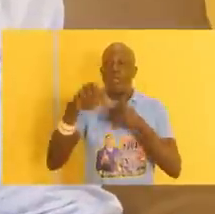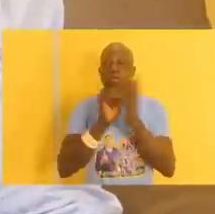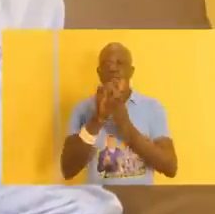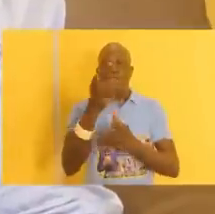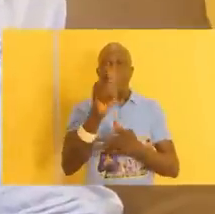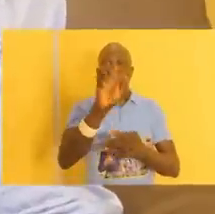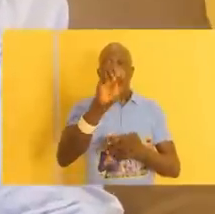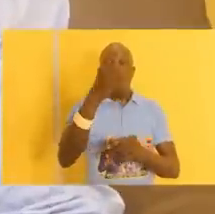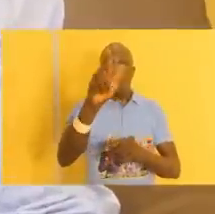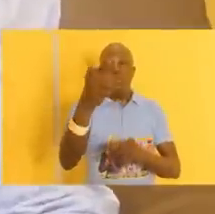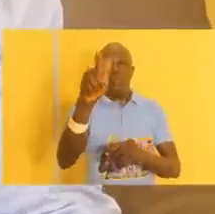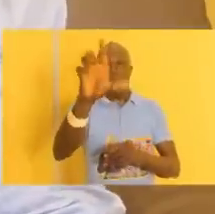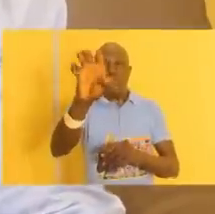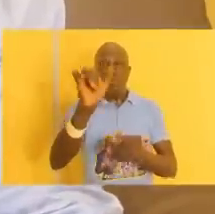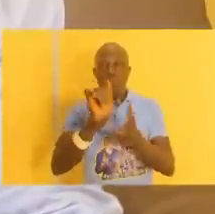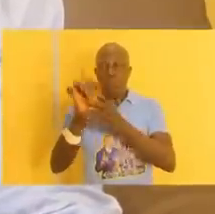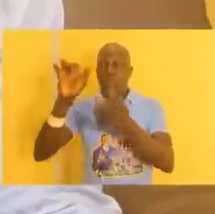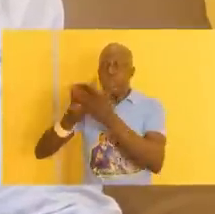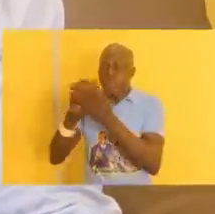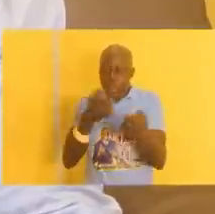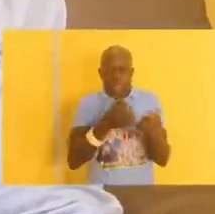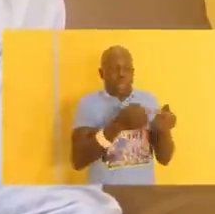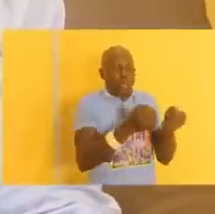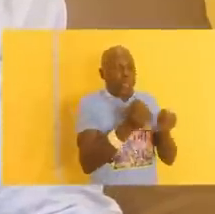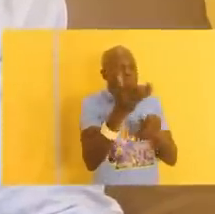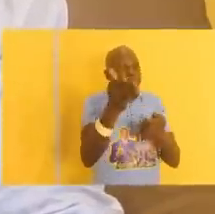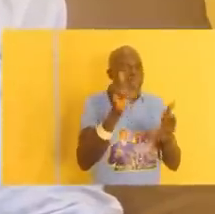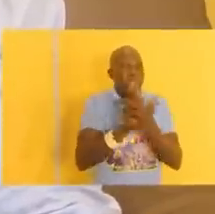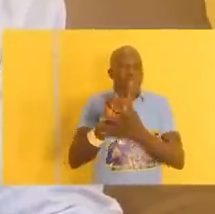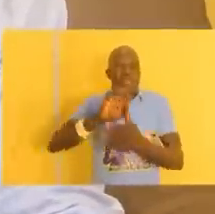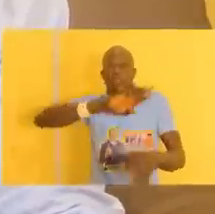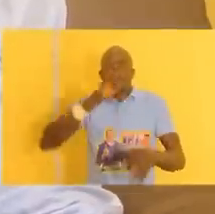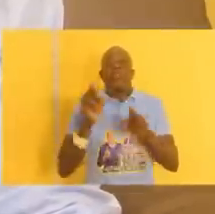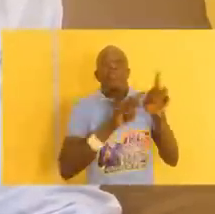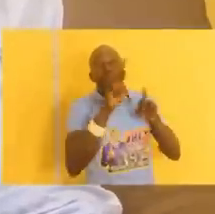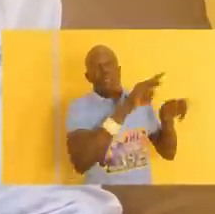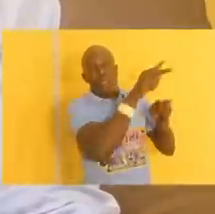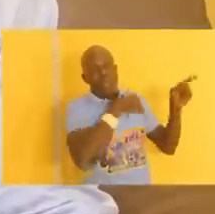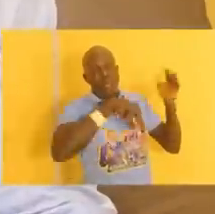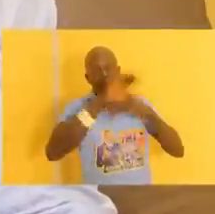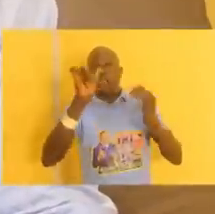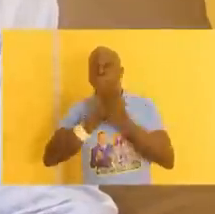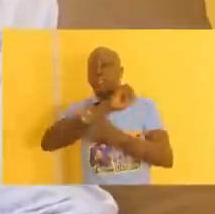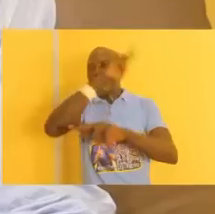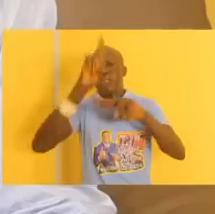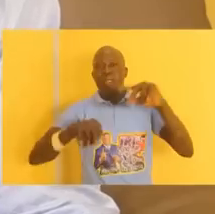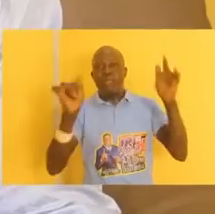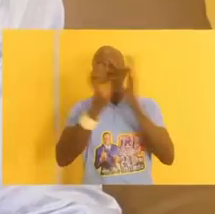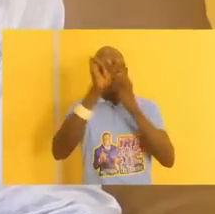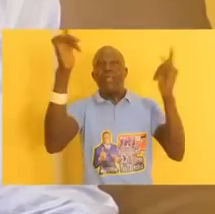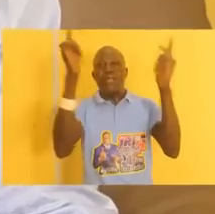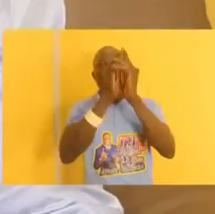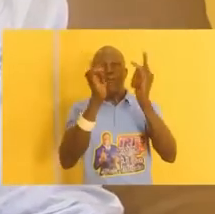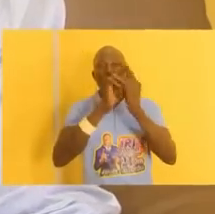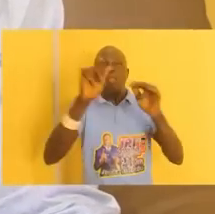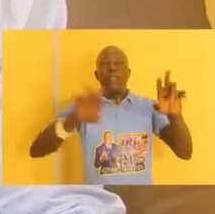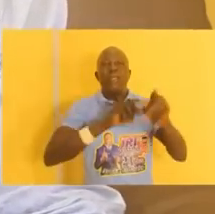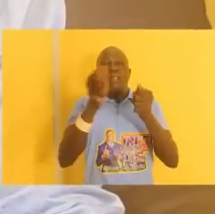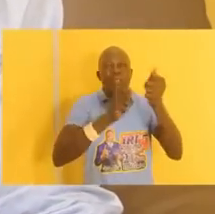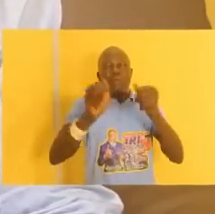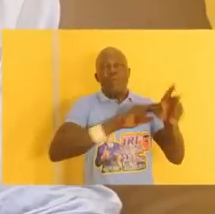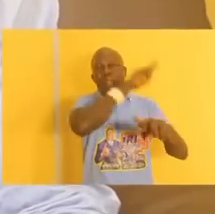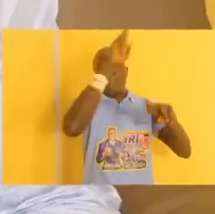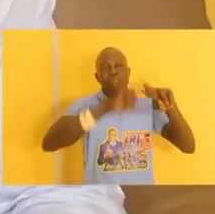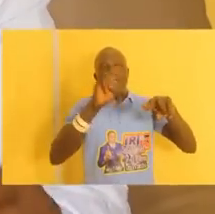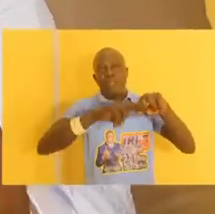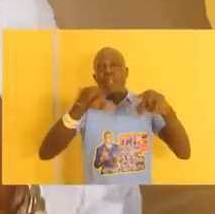they go to Google map, to when they type it, and they type it, them. Sebioba National Camp. Sebioba National Camp. Sebioba National Camp.